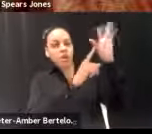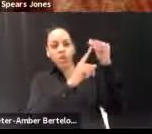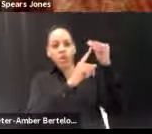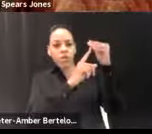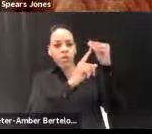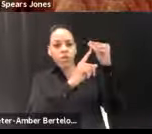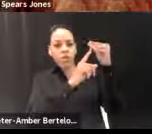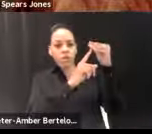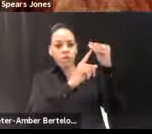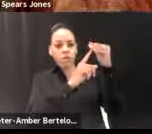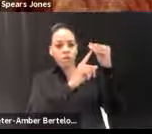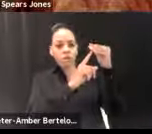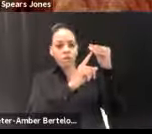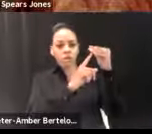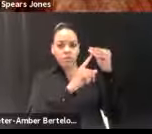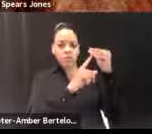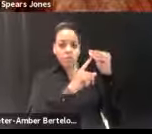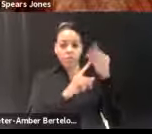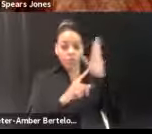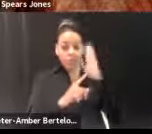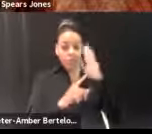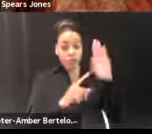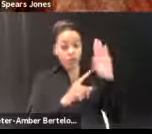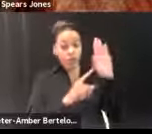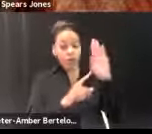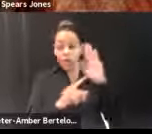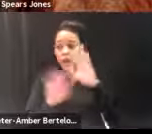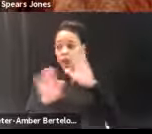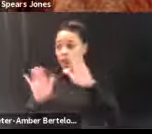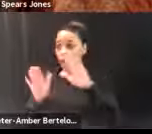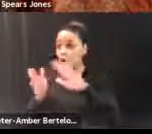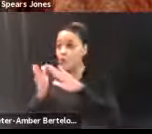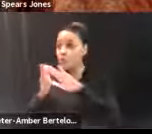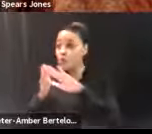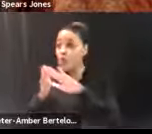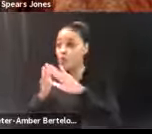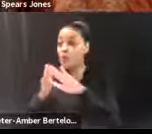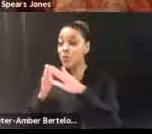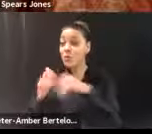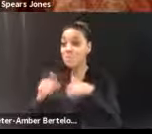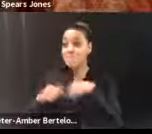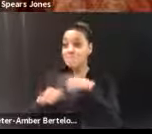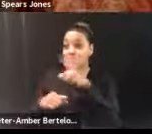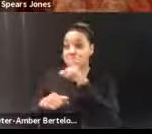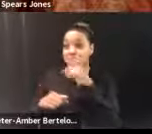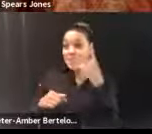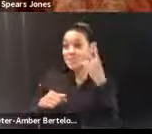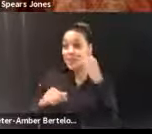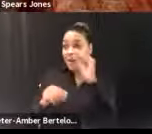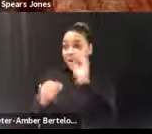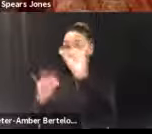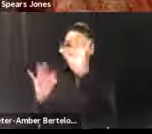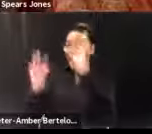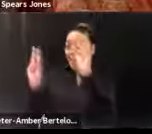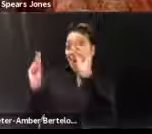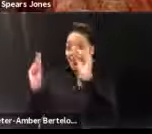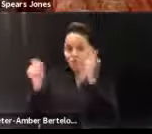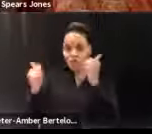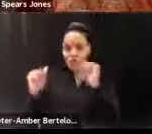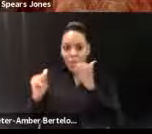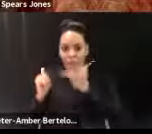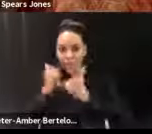Orion's heel? Would she say, excuse me, I did not see your heel? Would she try to hide her error